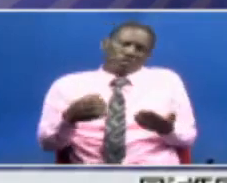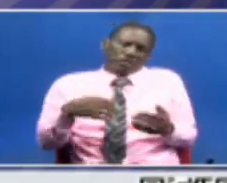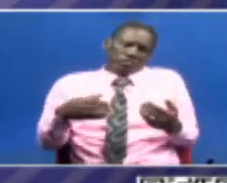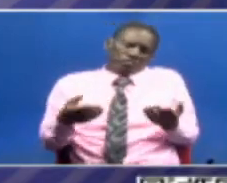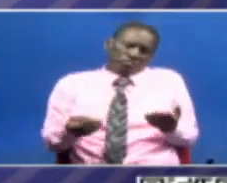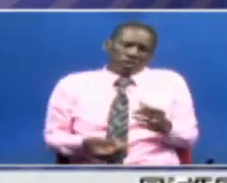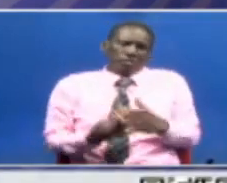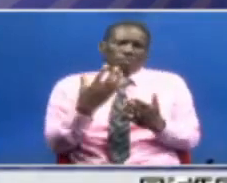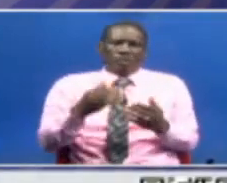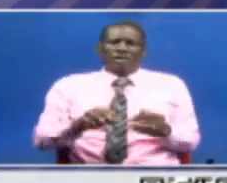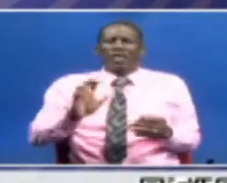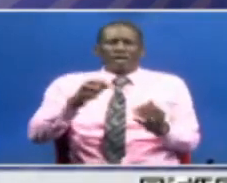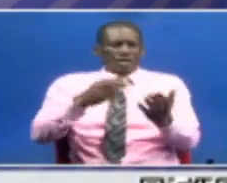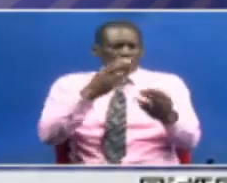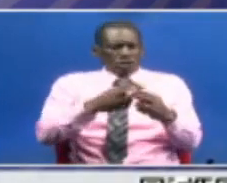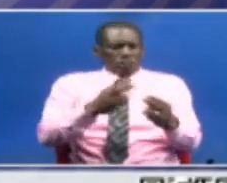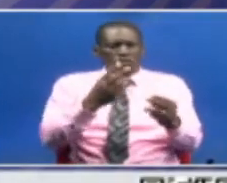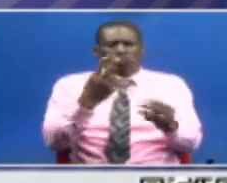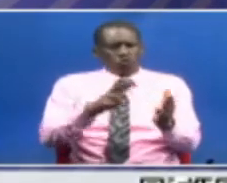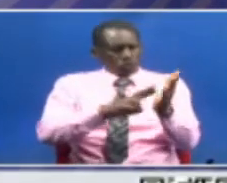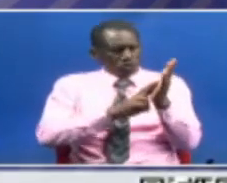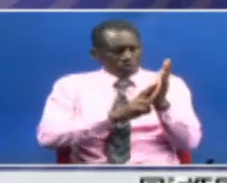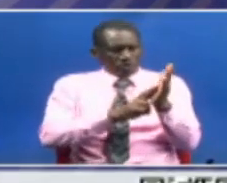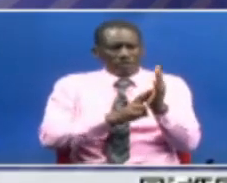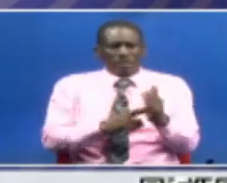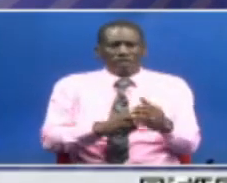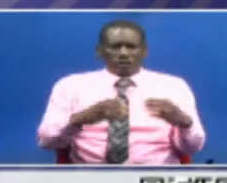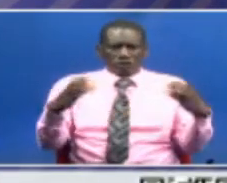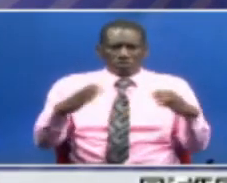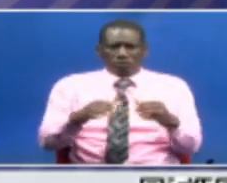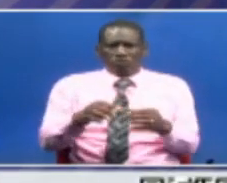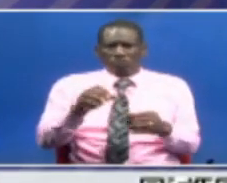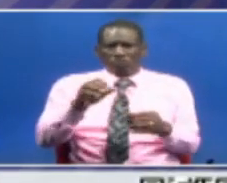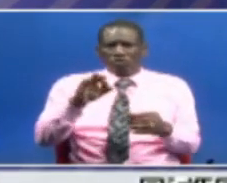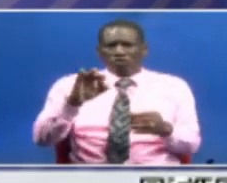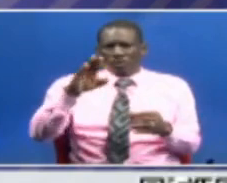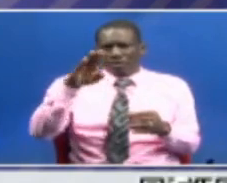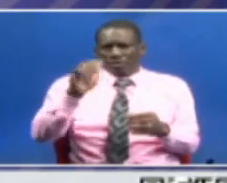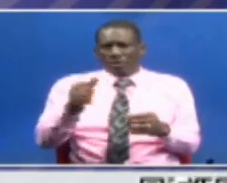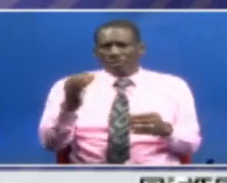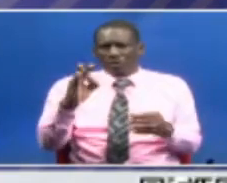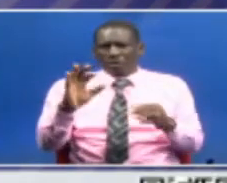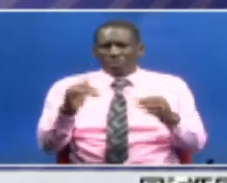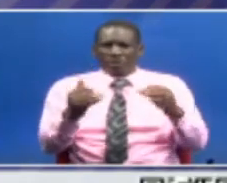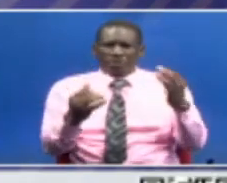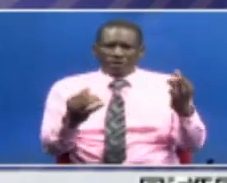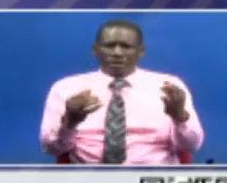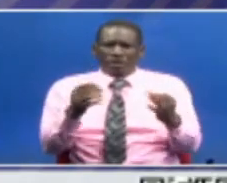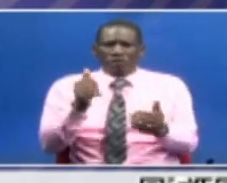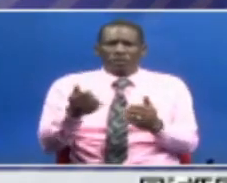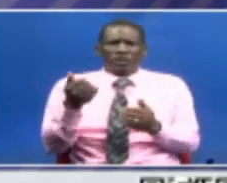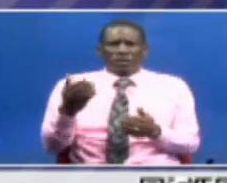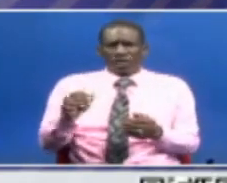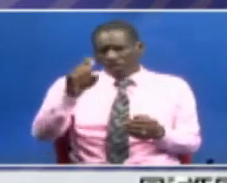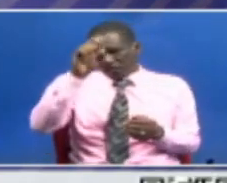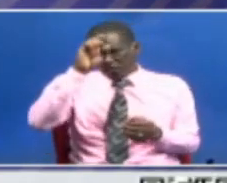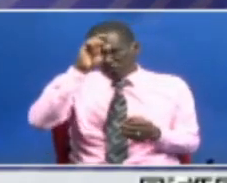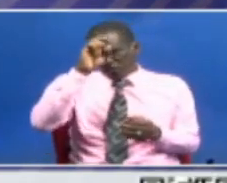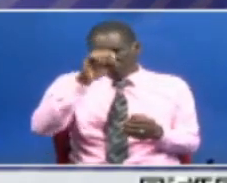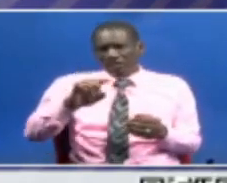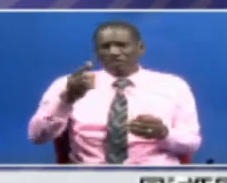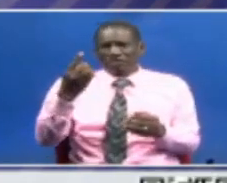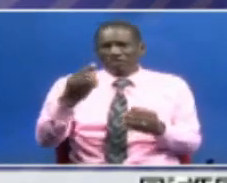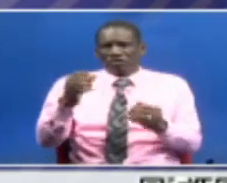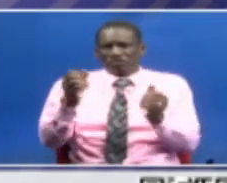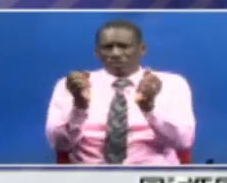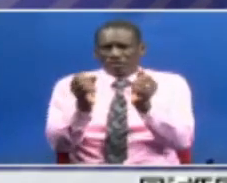has named its two representative teams for the FIBA 3-on-3 Africa Cup that will be held at the Cairo International Stadium in Al-Kahira, Egypt, from the 1st of December